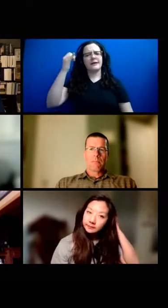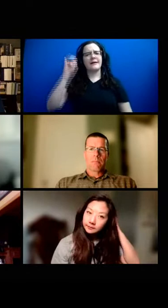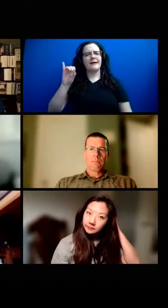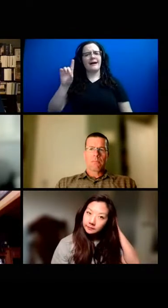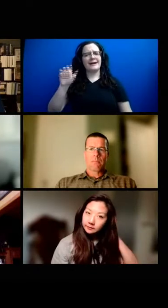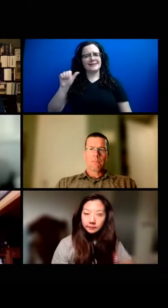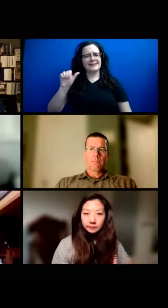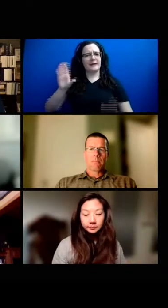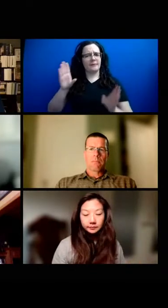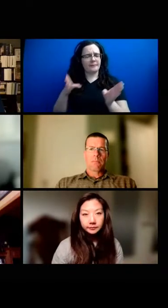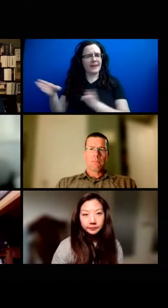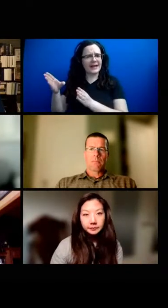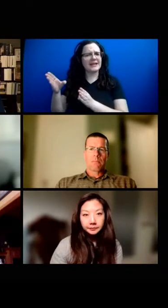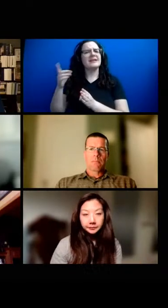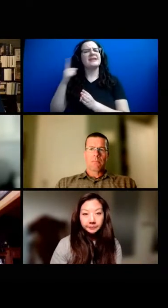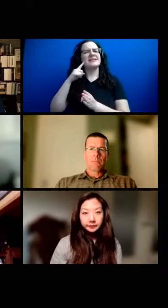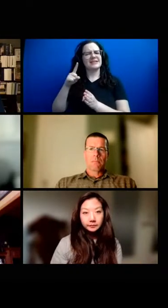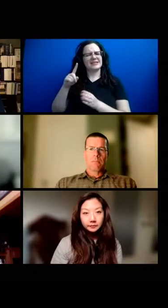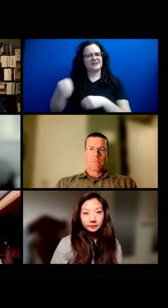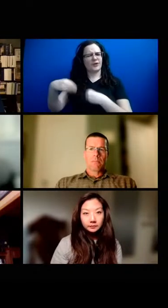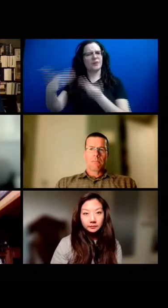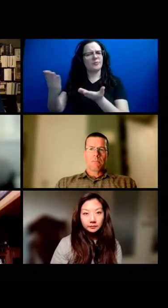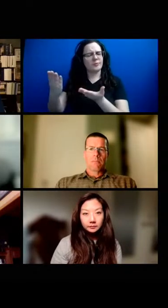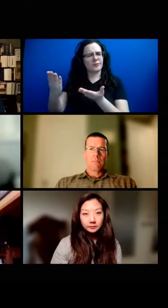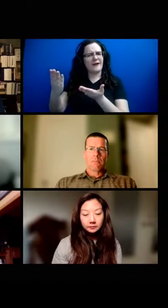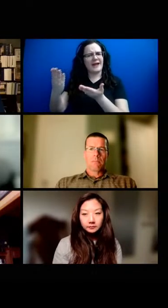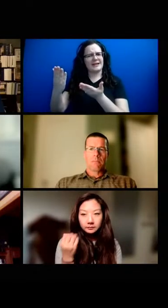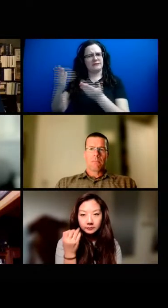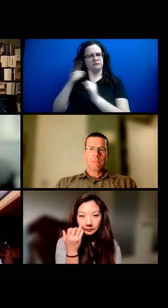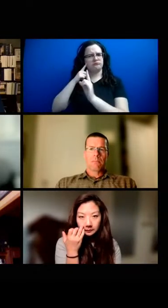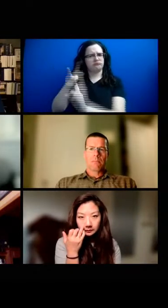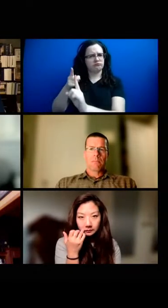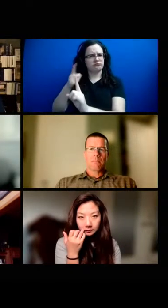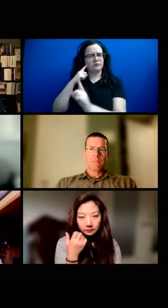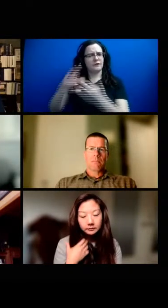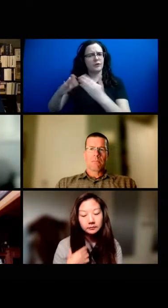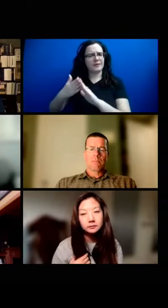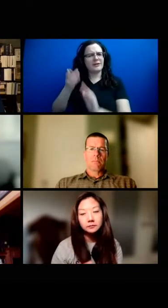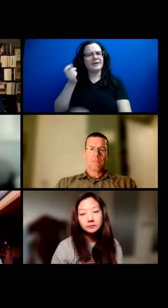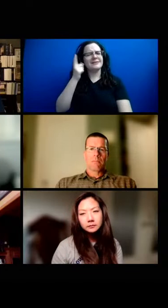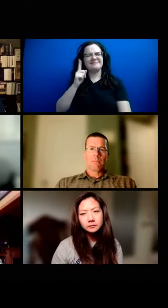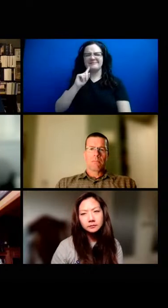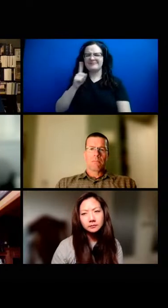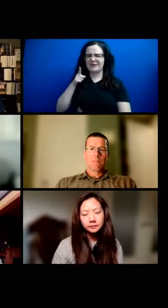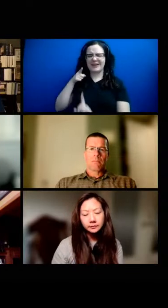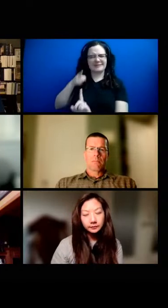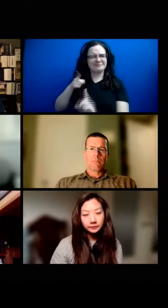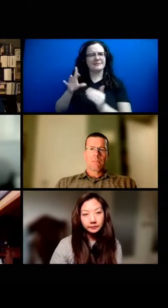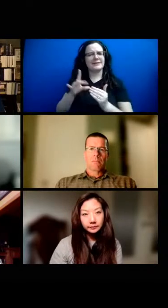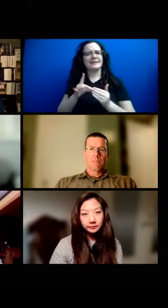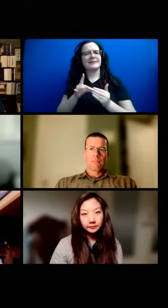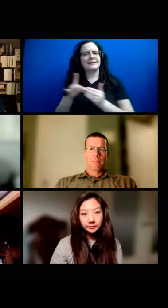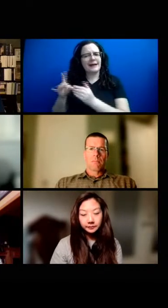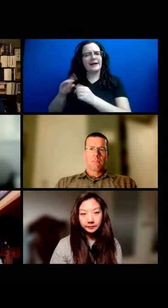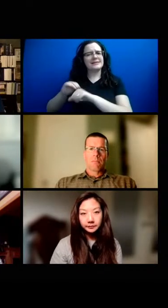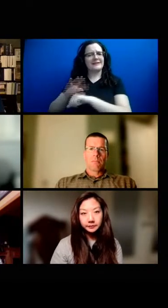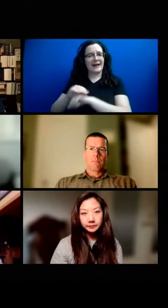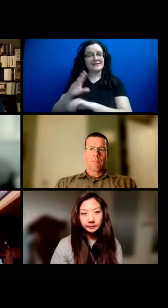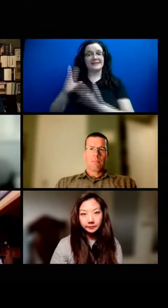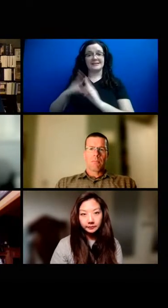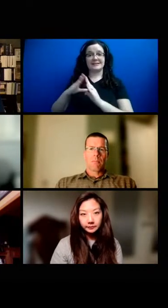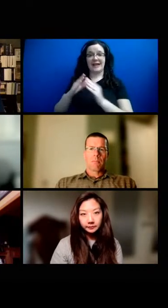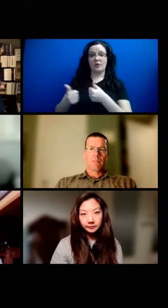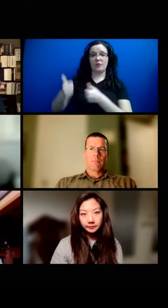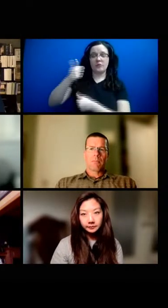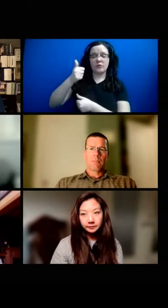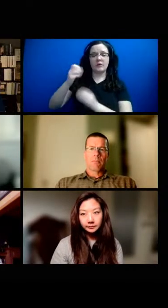importantly, it's intended to advise and guide town officials and town staff with tangible